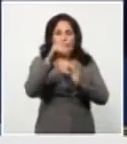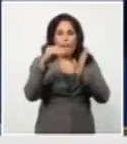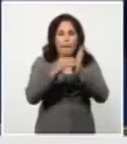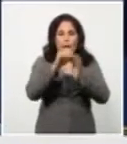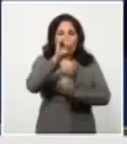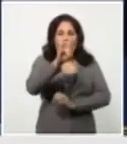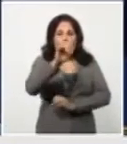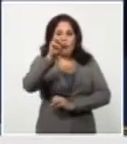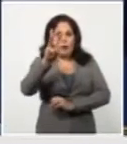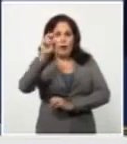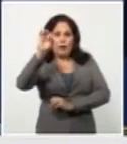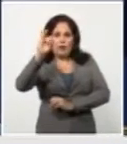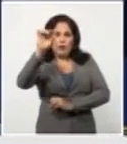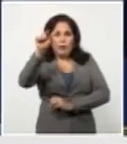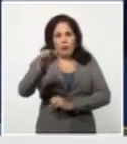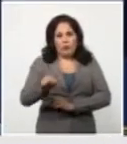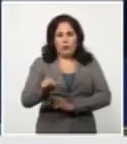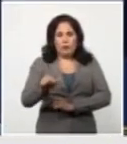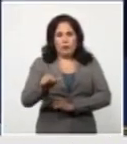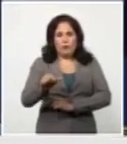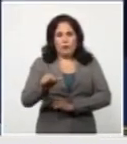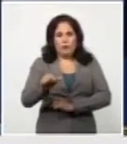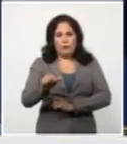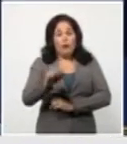previously confirmed case, totaling